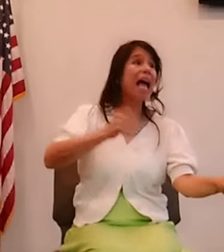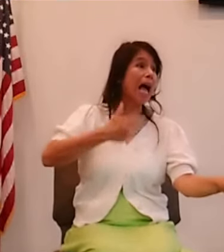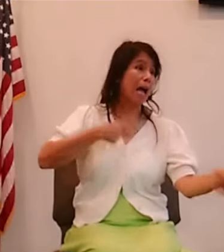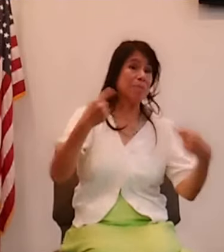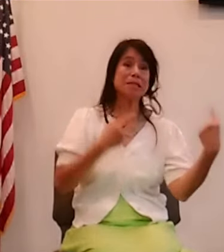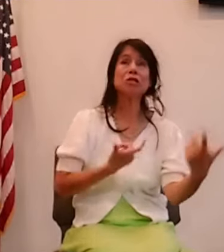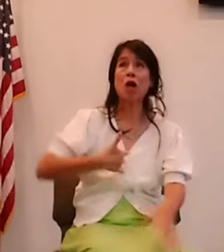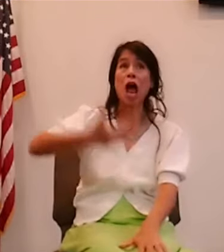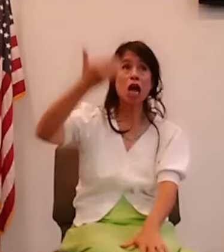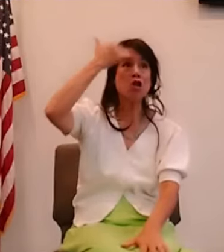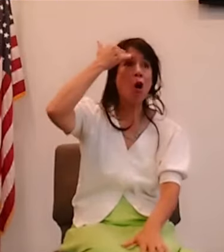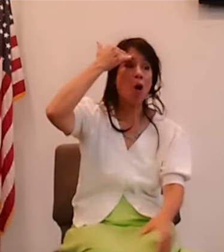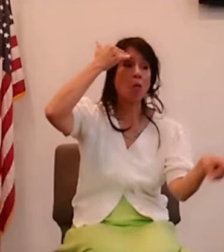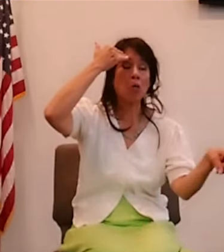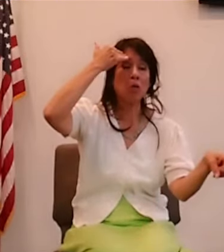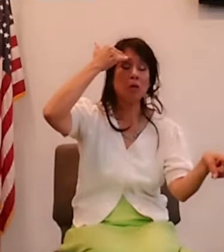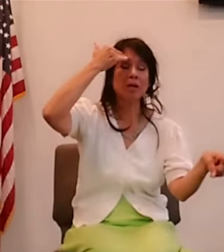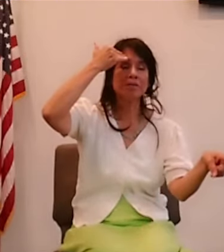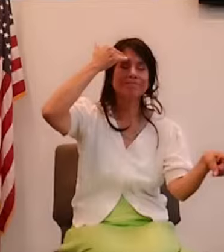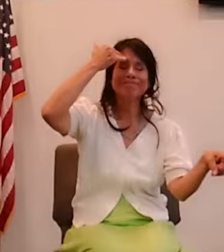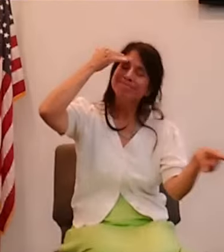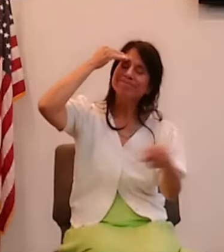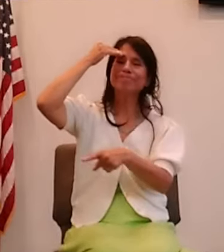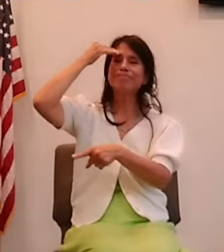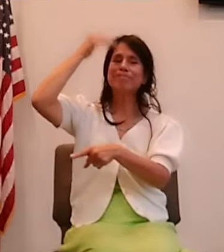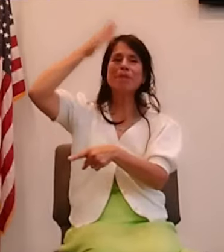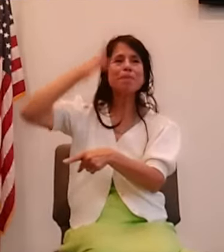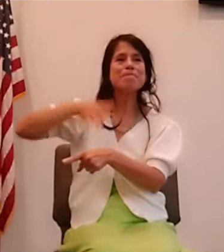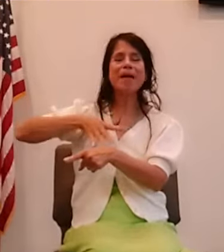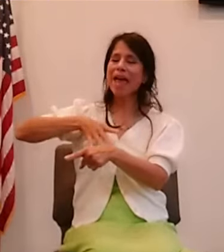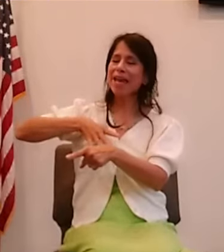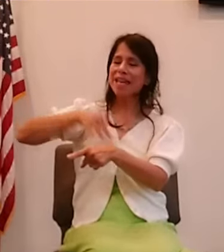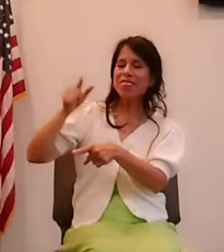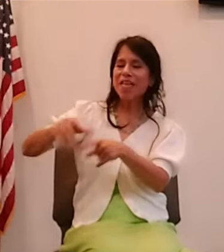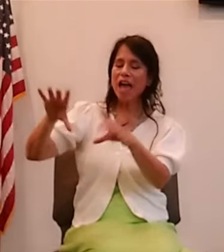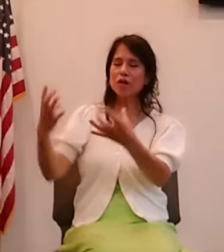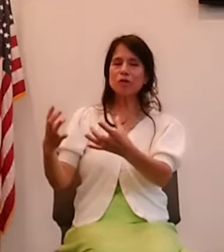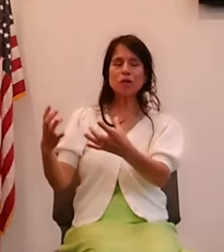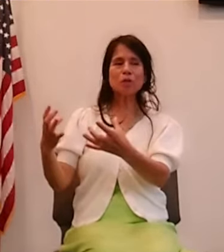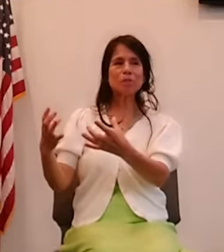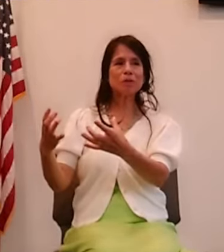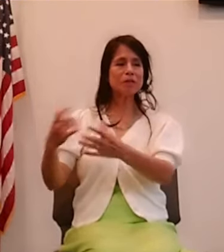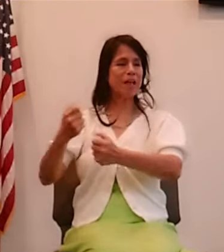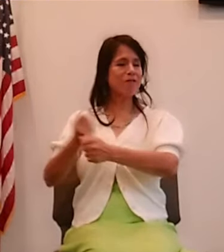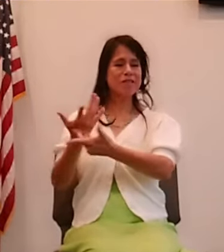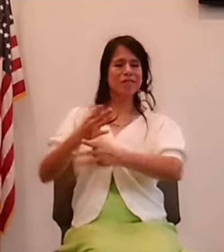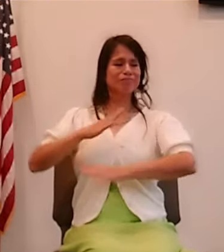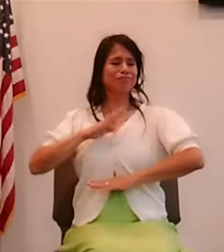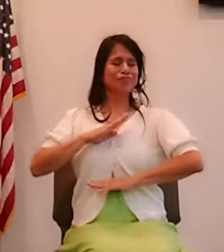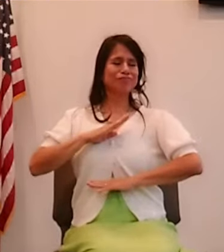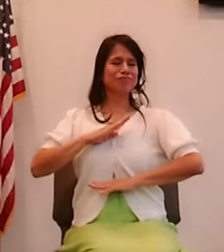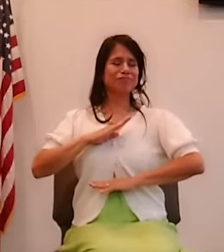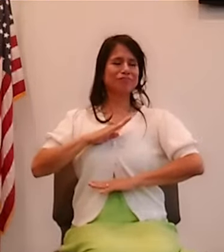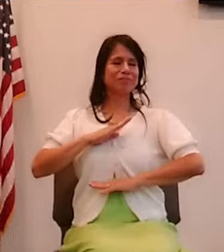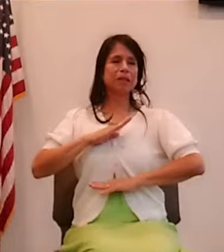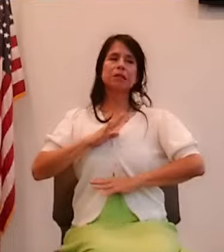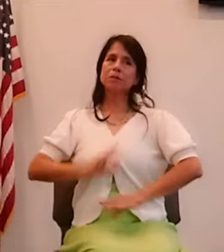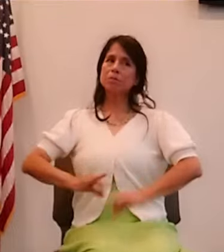sinners. But the man who is not needy has to realize